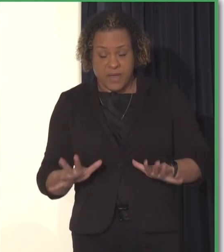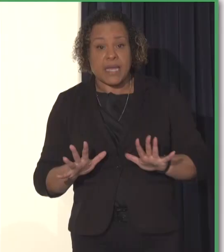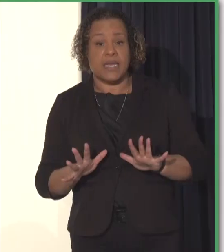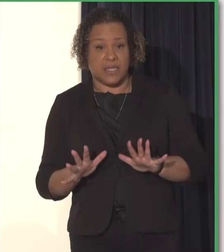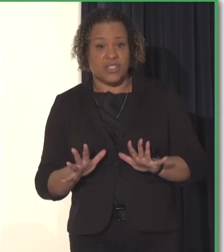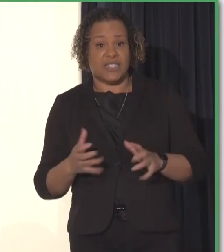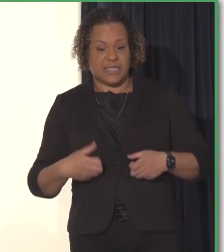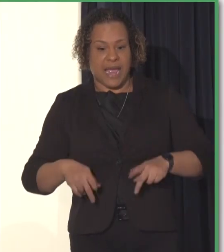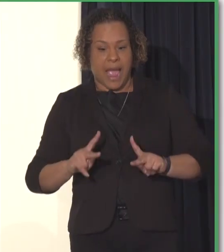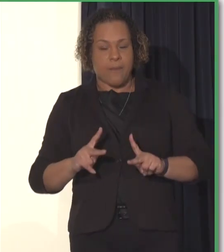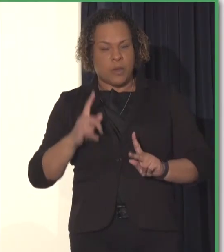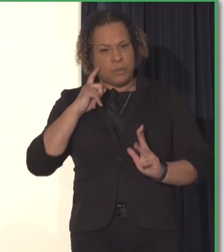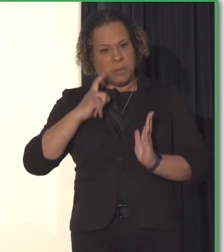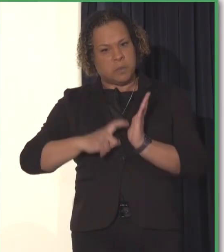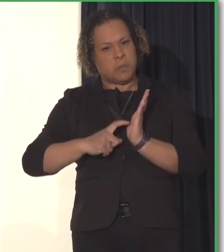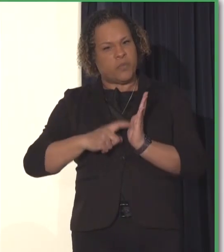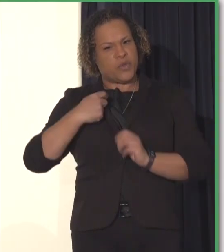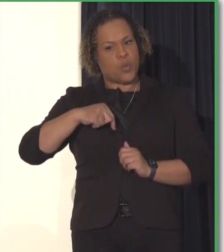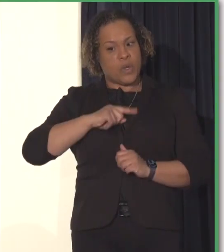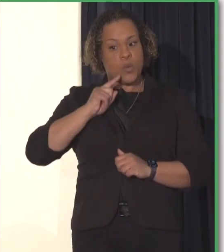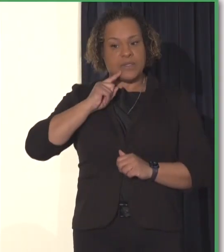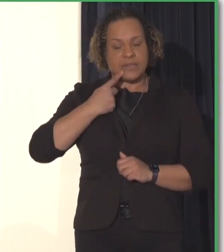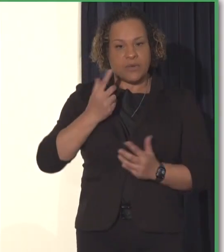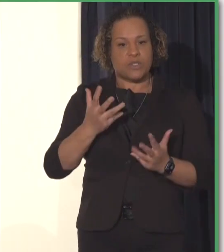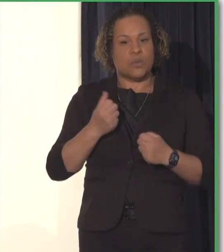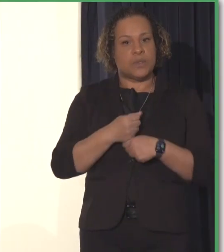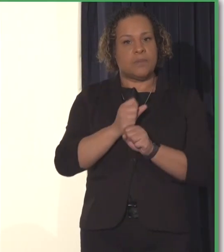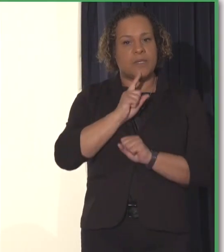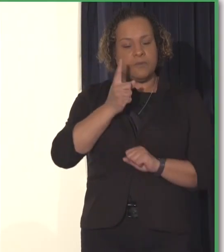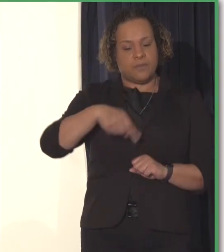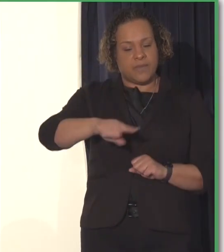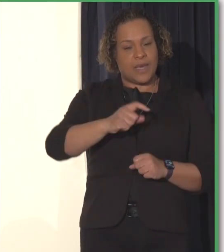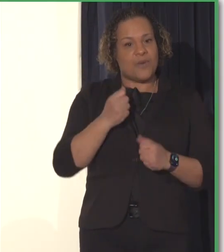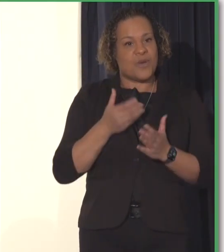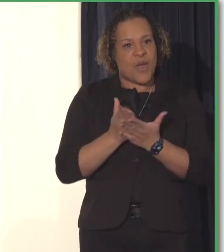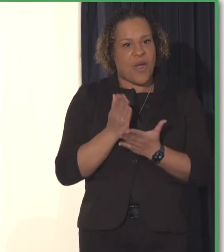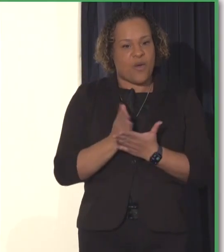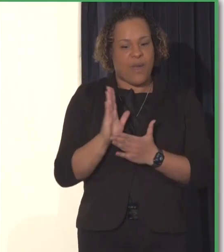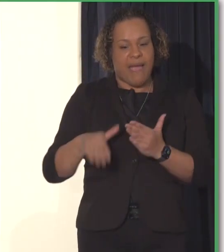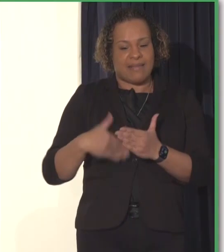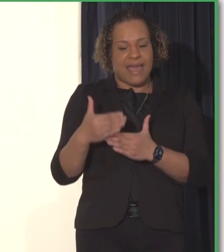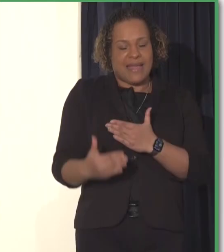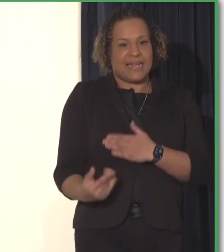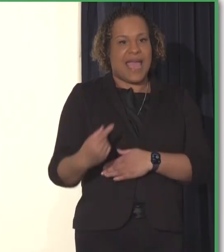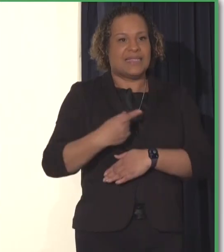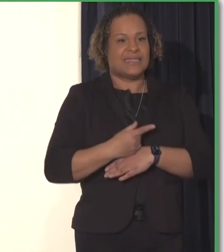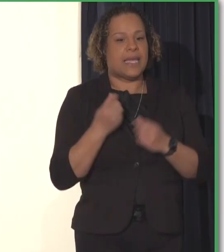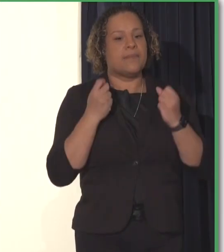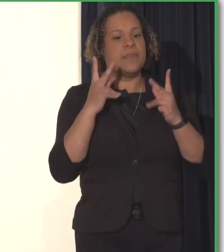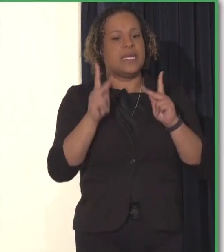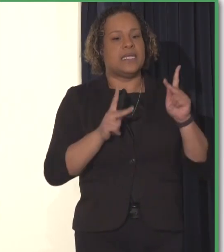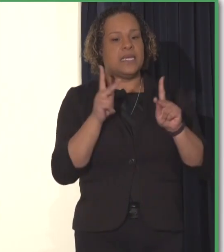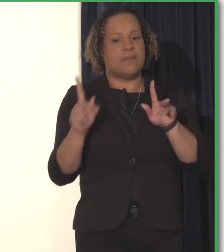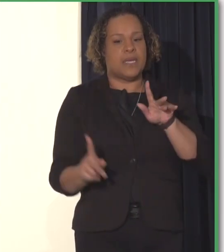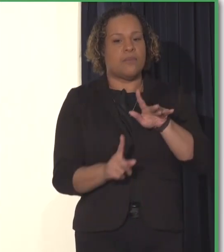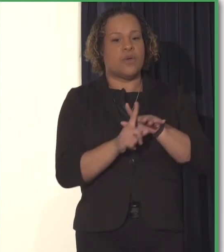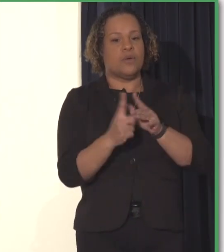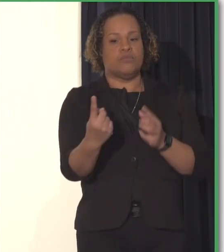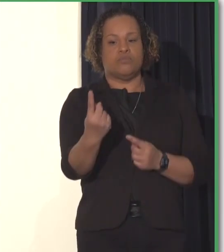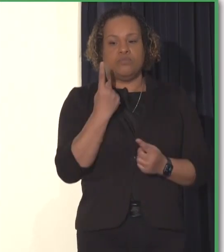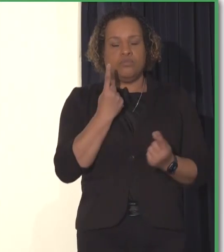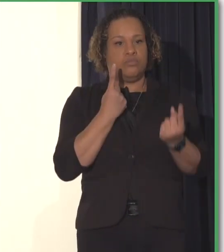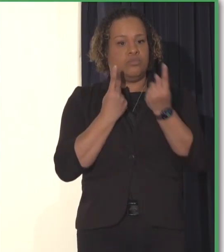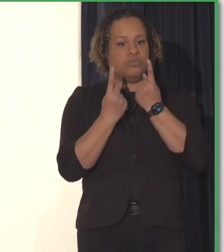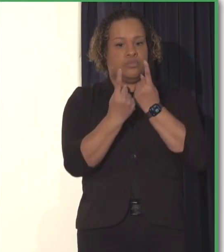we were serious about making sure that they were okay, we saw the next day that a number of individuals came forward, and they're seeking housing